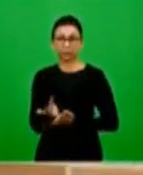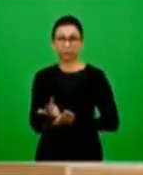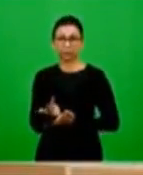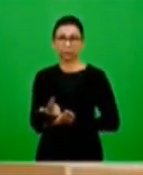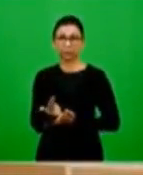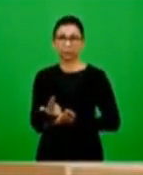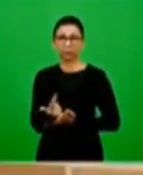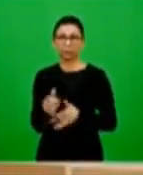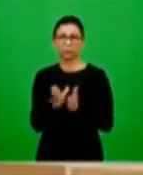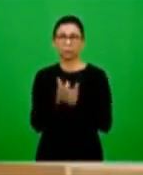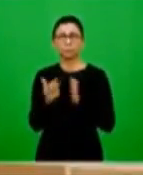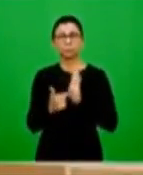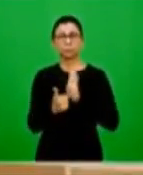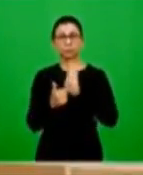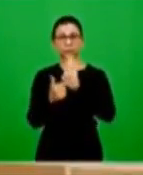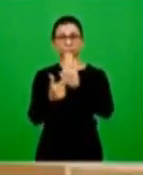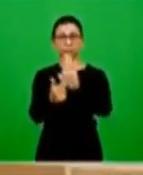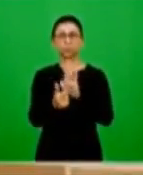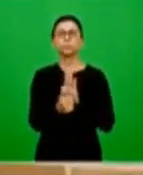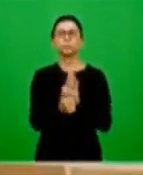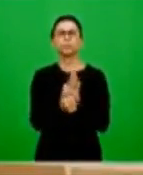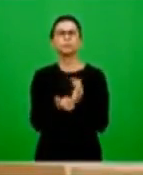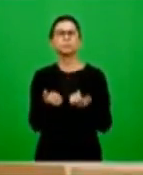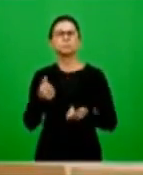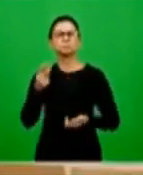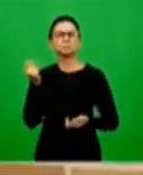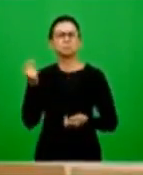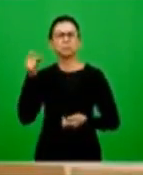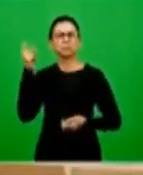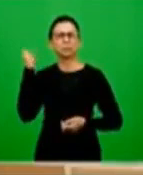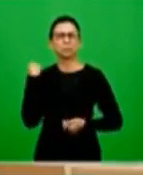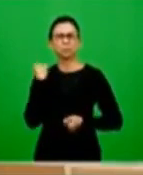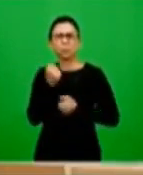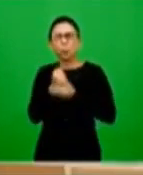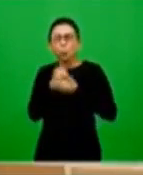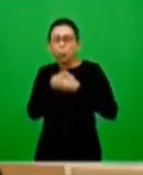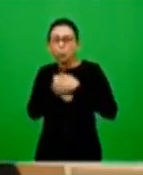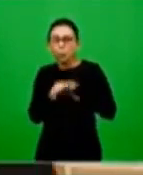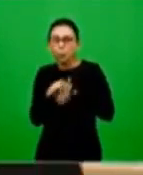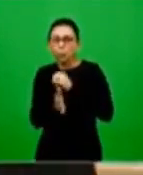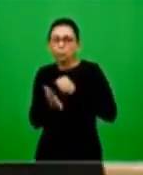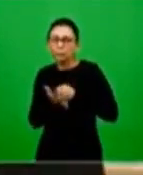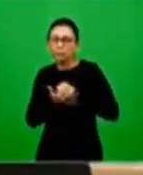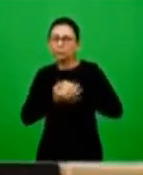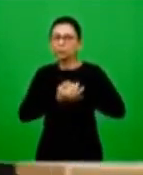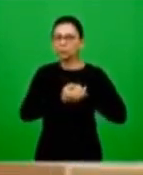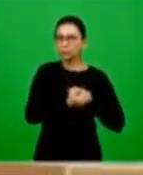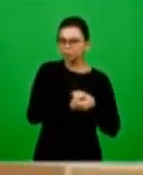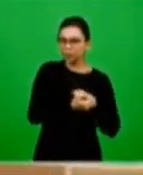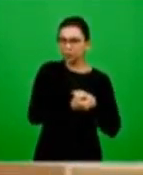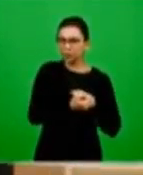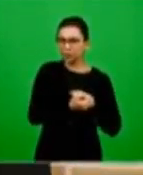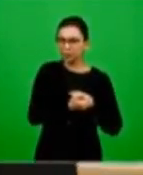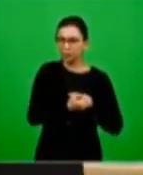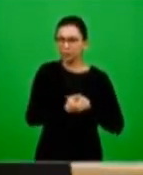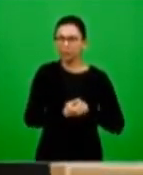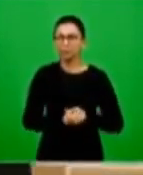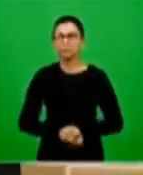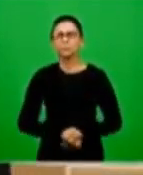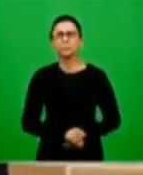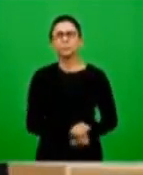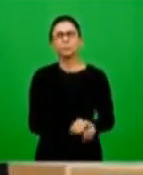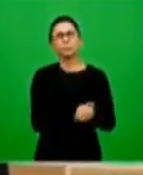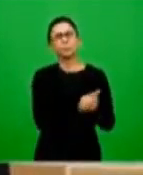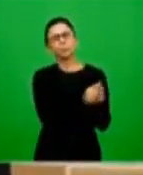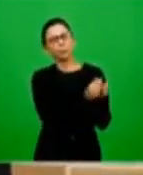religious convictions of regarding the word of the Lord, where the word of the Lord was imprisoned in these monasteries. And as time passed